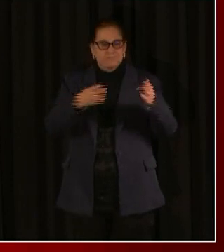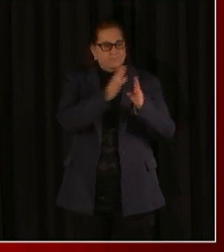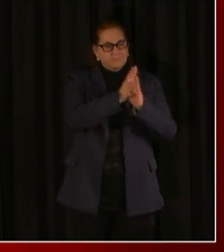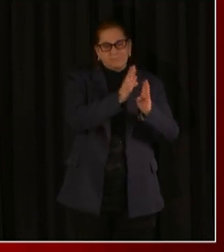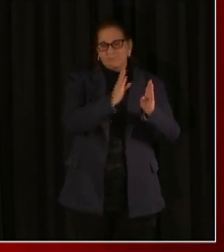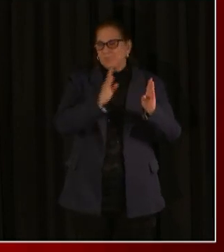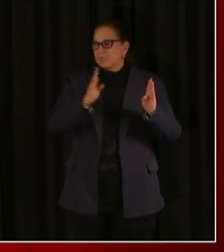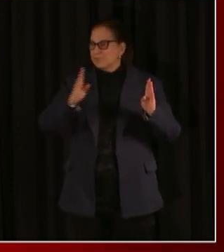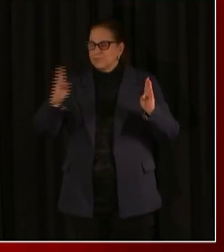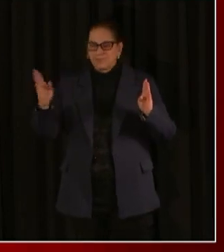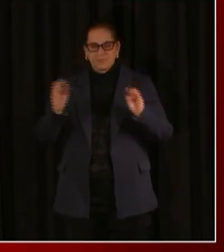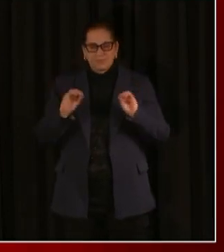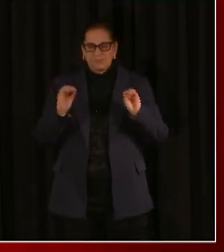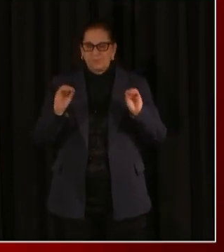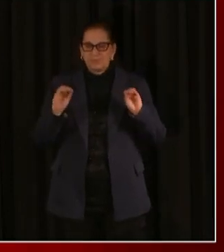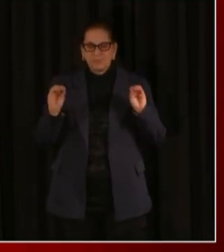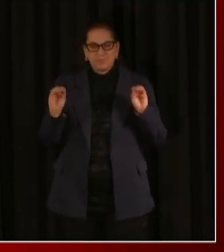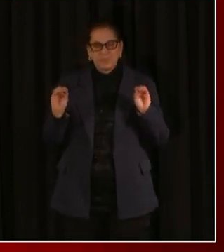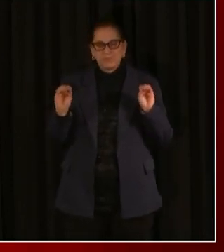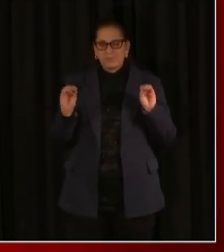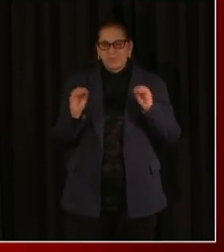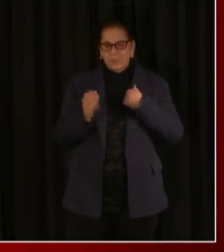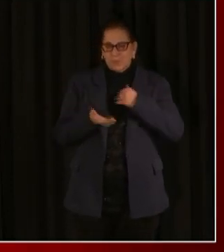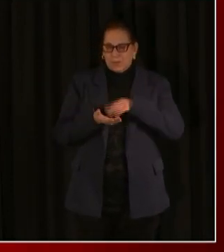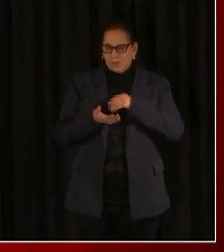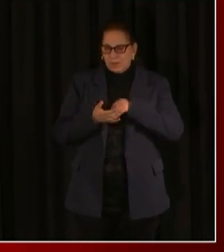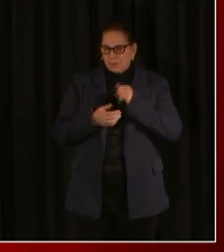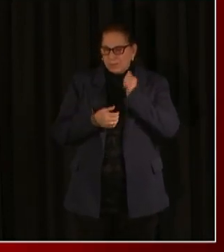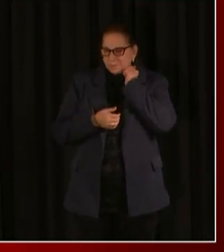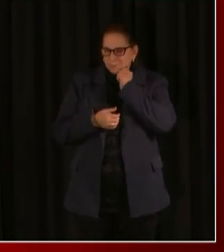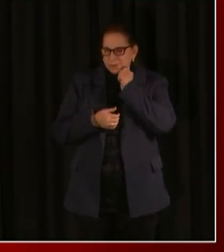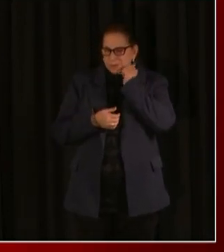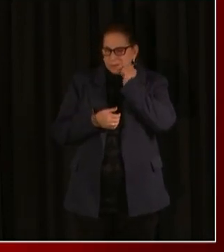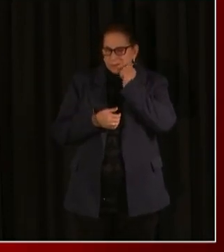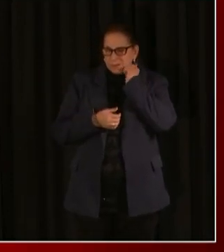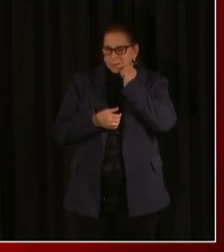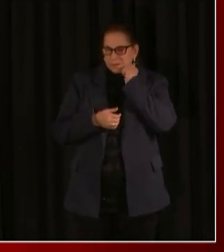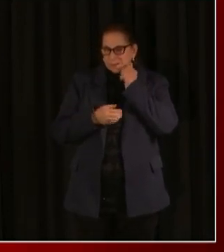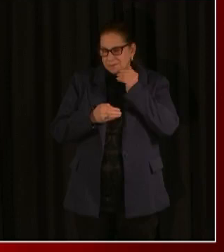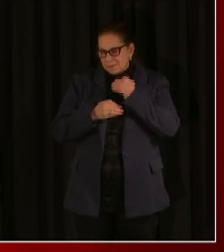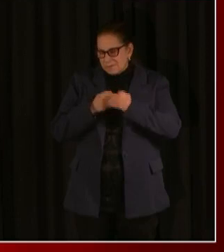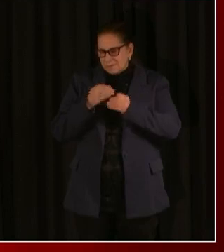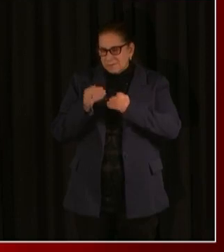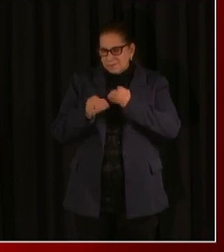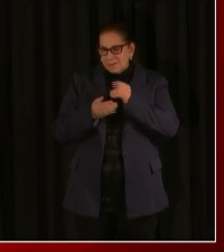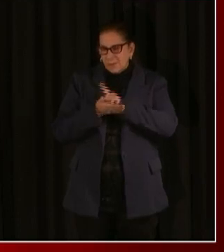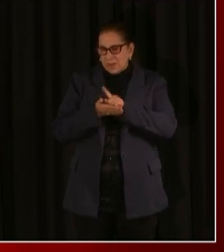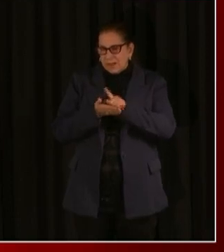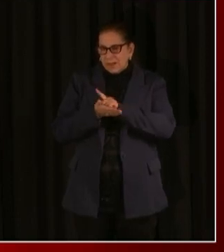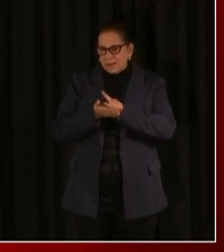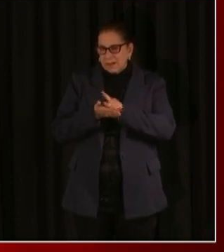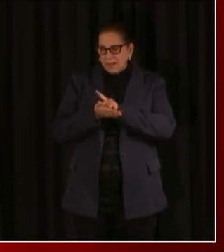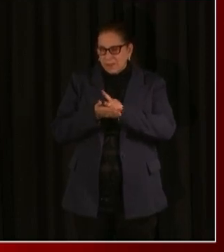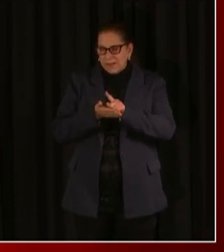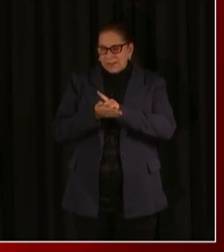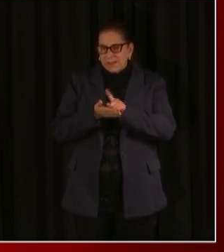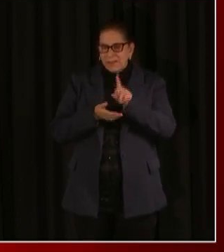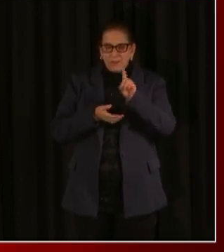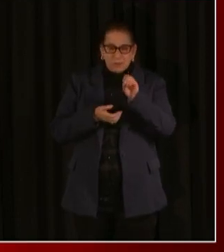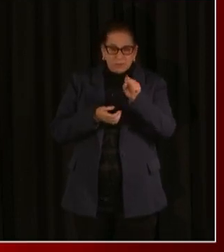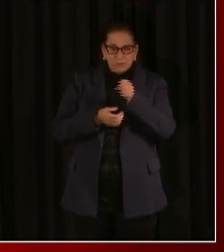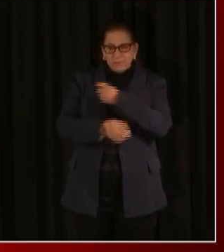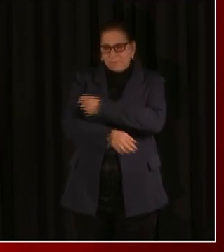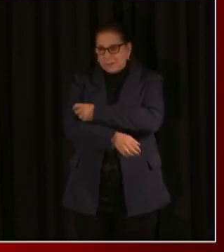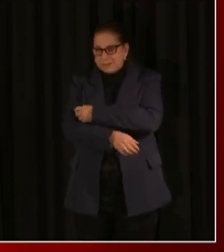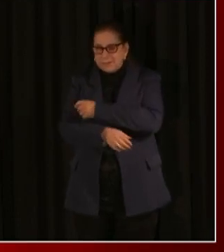the dose allocations on a week-by-week basis. So it is a little bit challenging to, without further knowledge